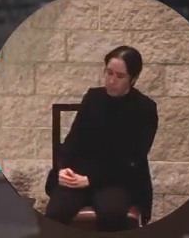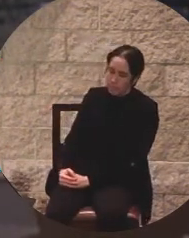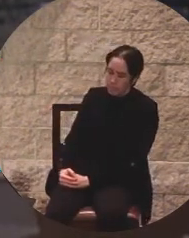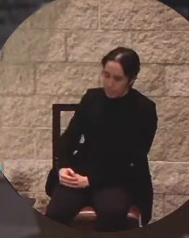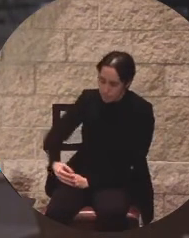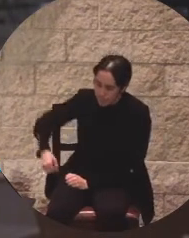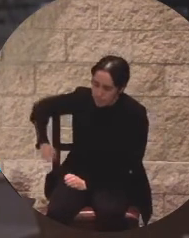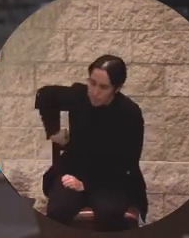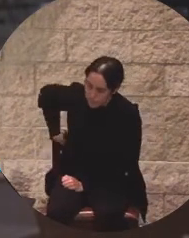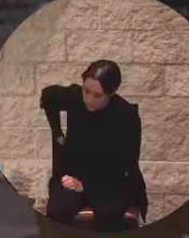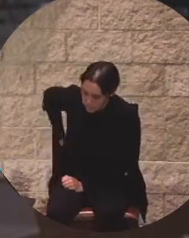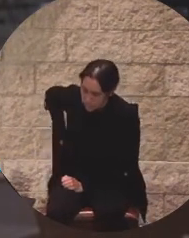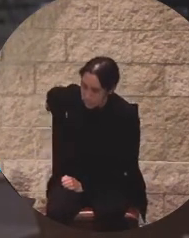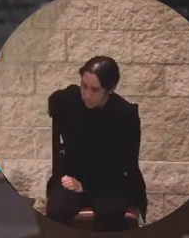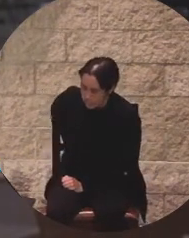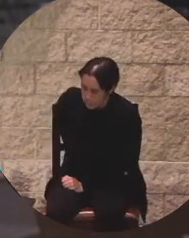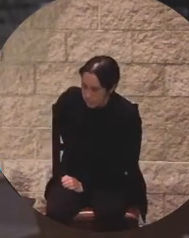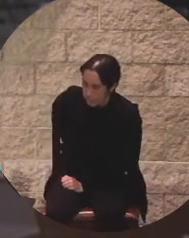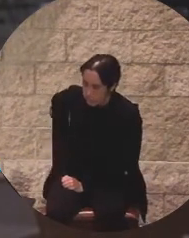heilige